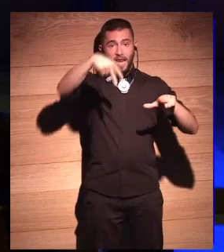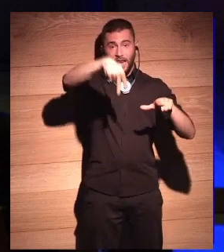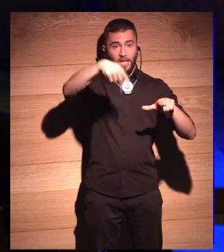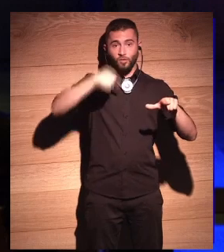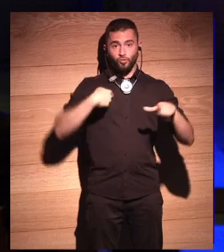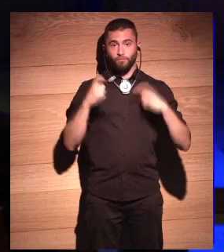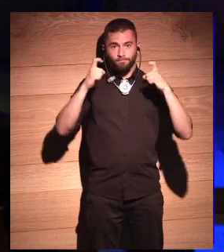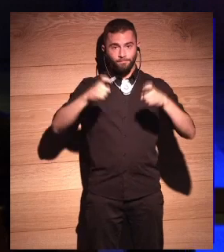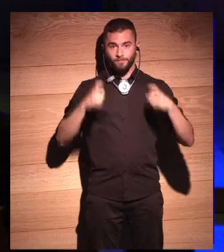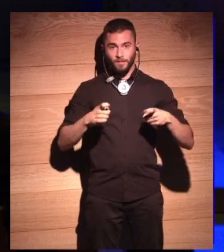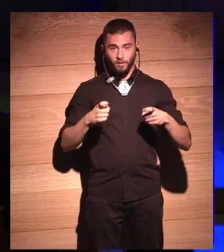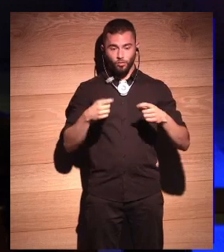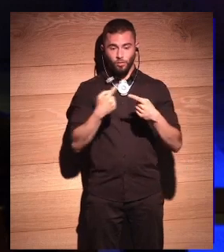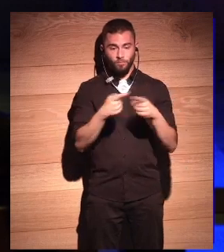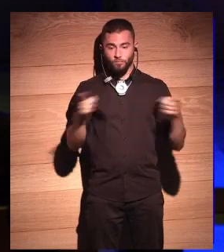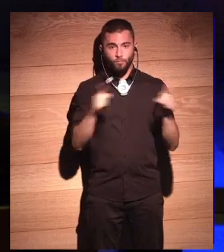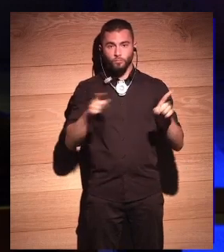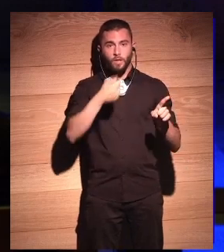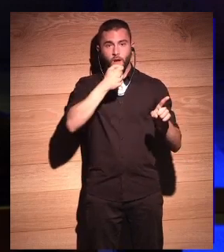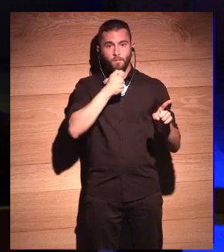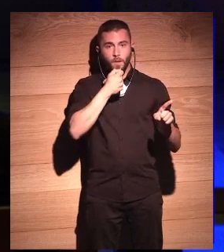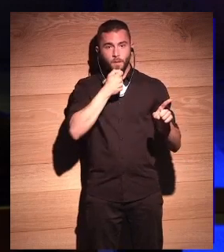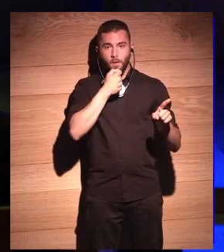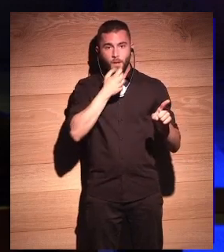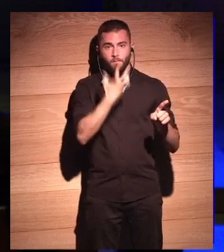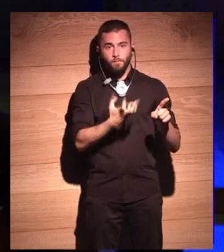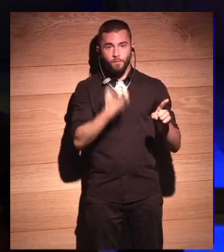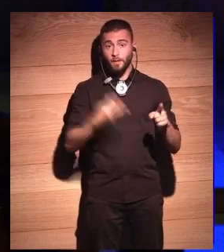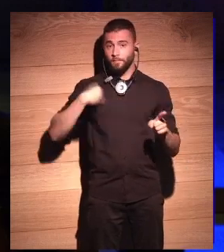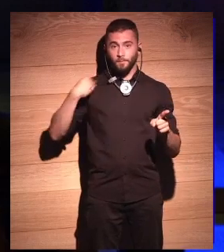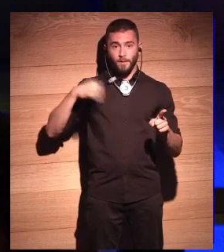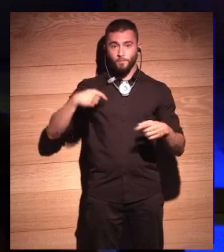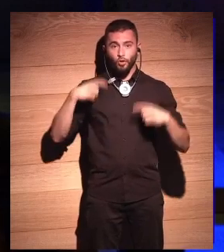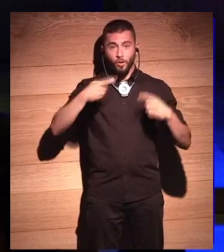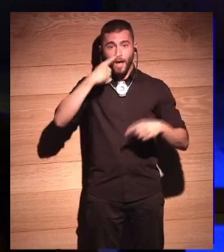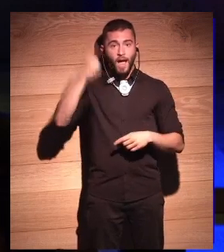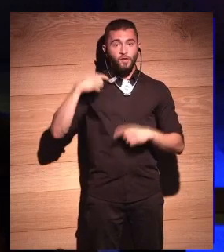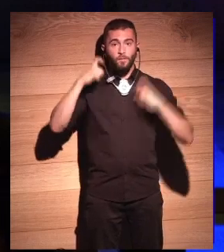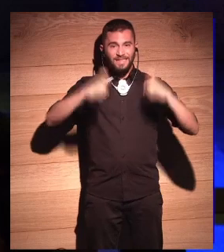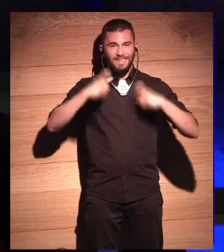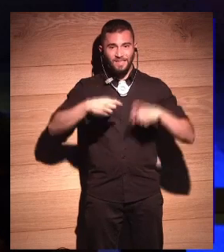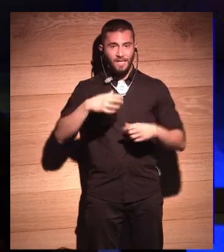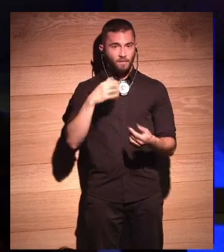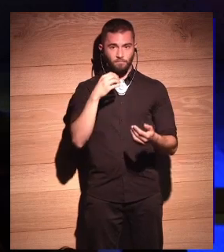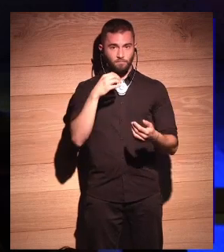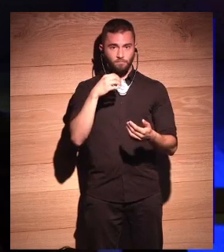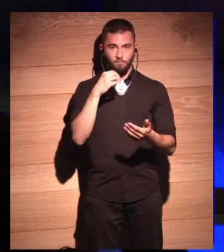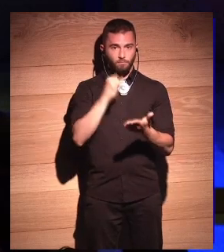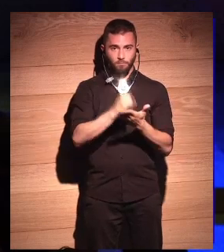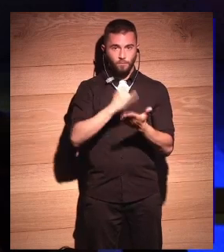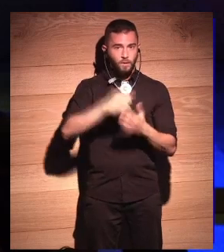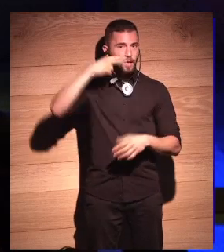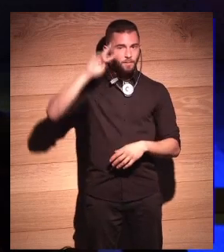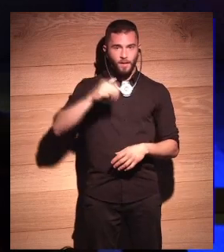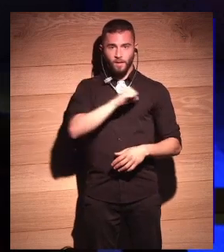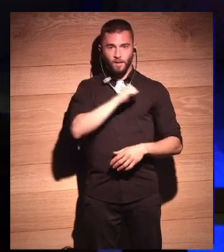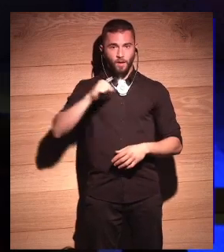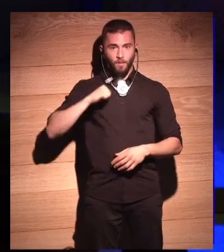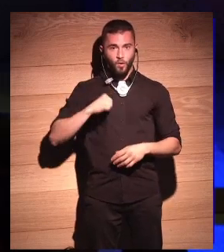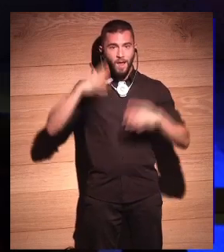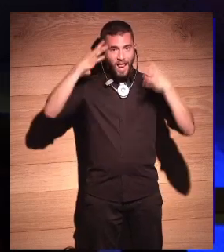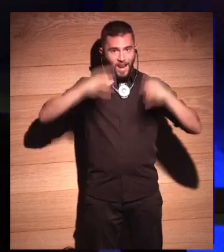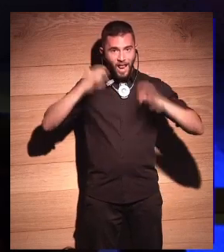a big mission to create my own VR experience. Sometimes you can see